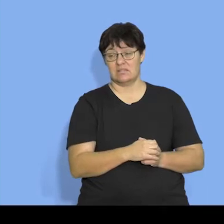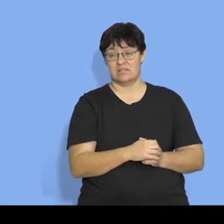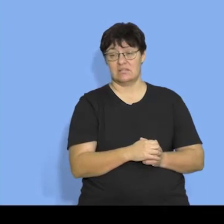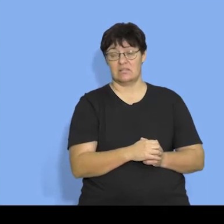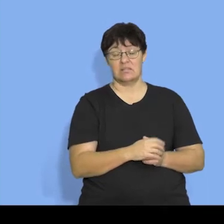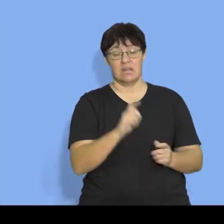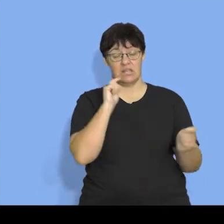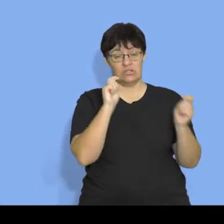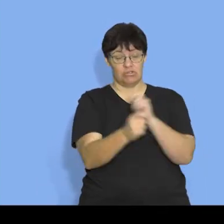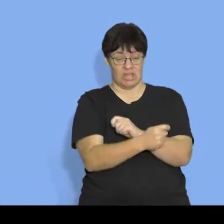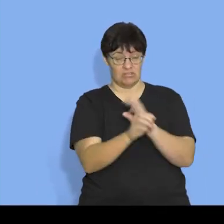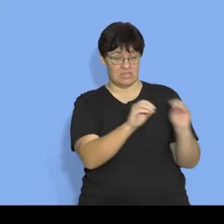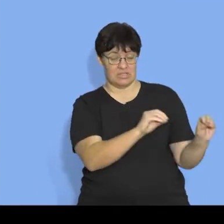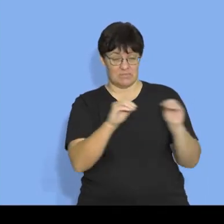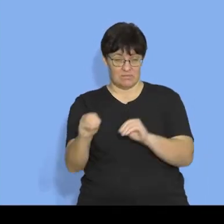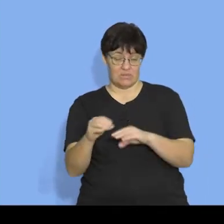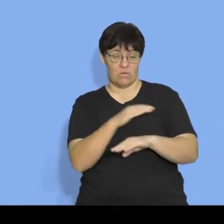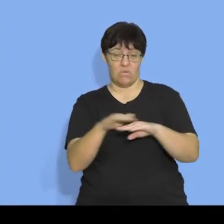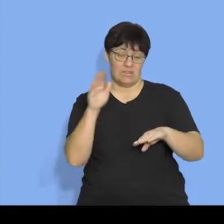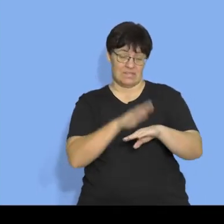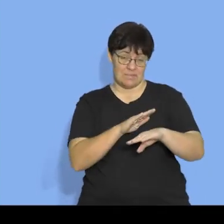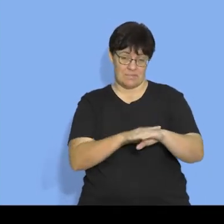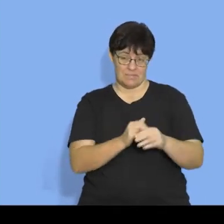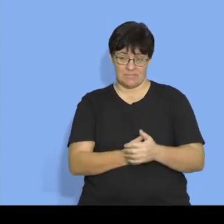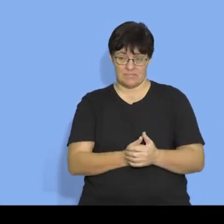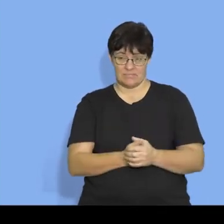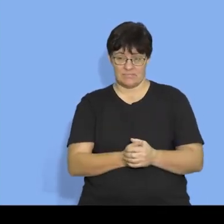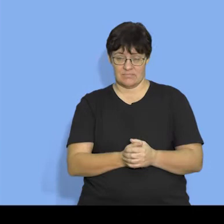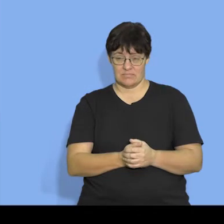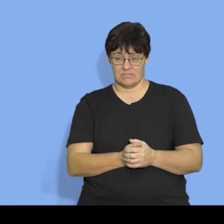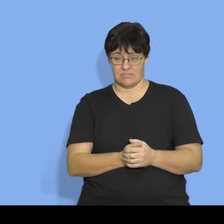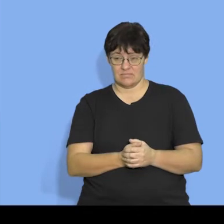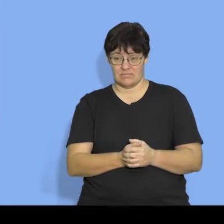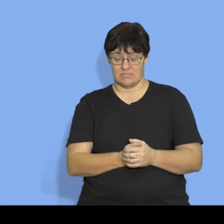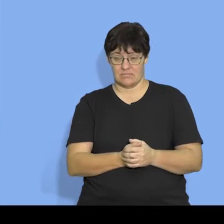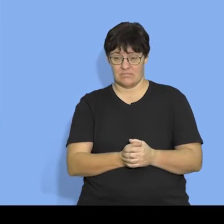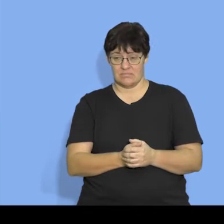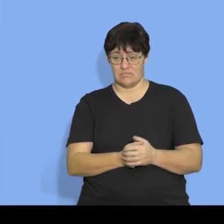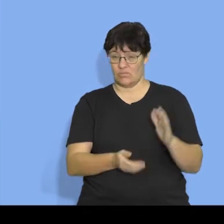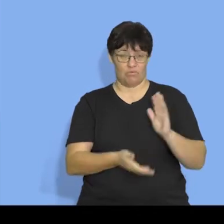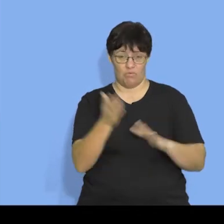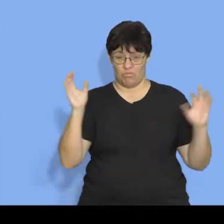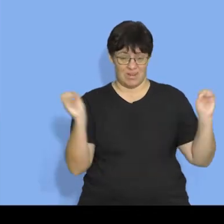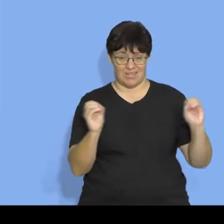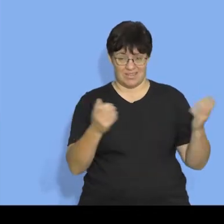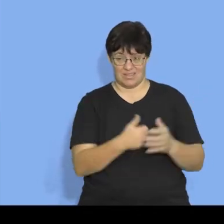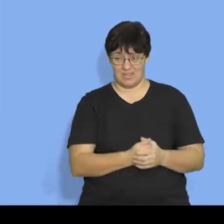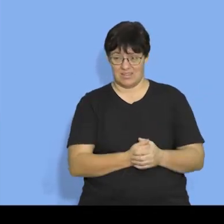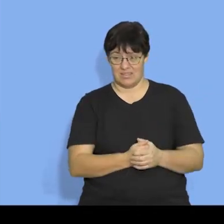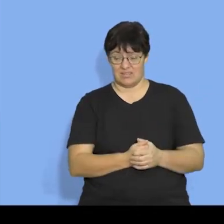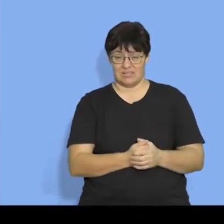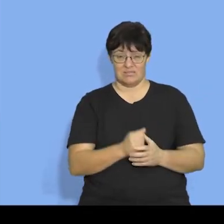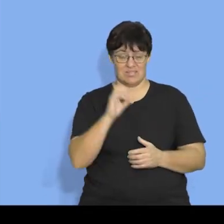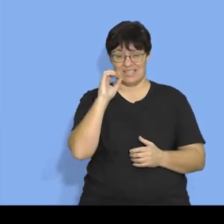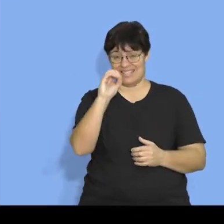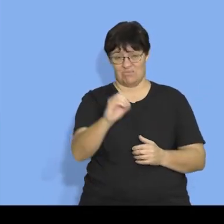her change in displacement over time. Oh dear, she didn't go anywhere.